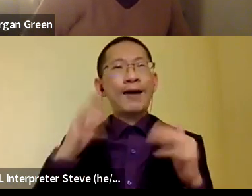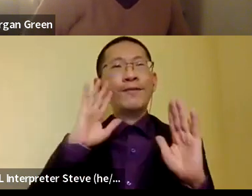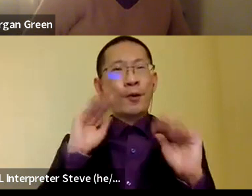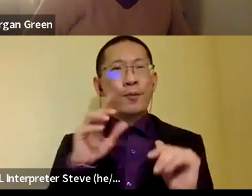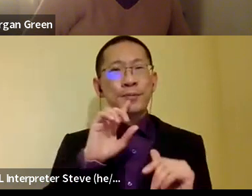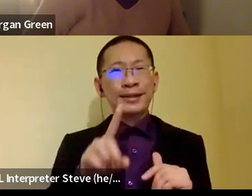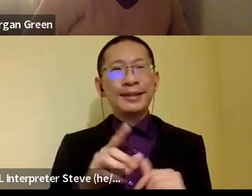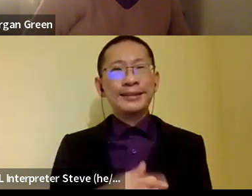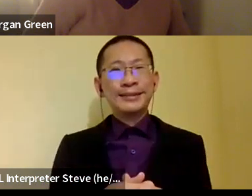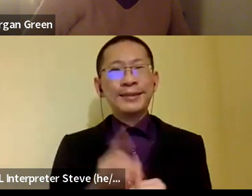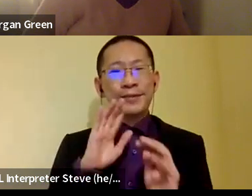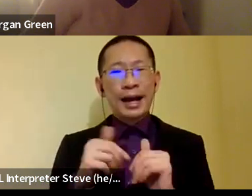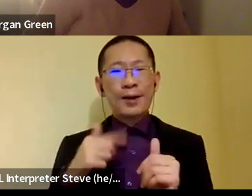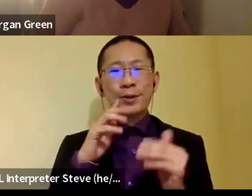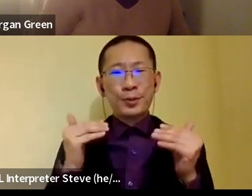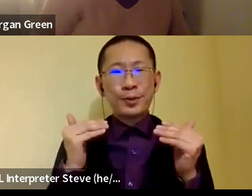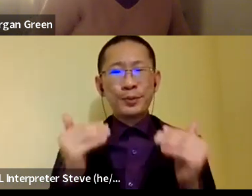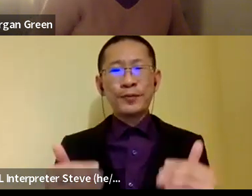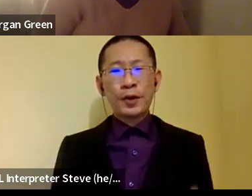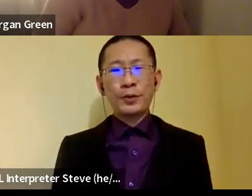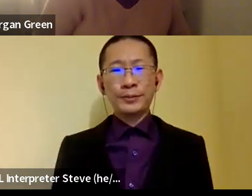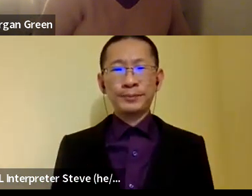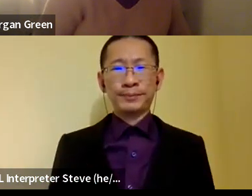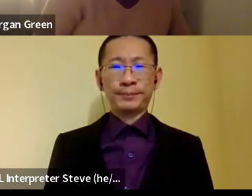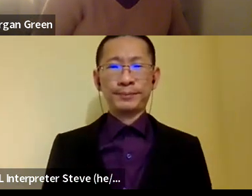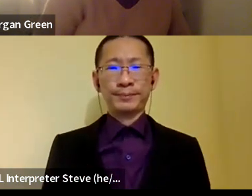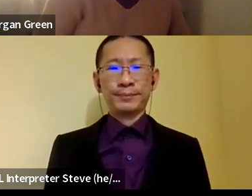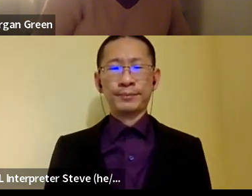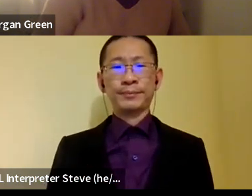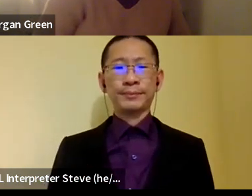actually, for how we're going to move forward.